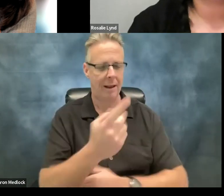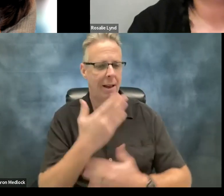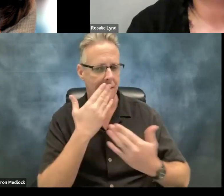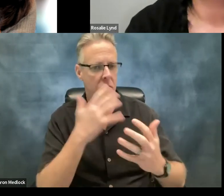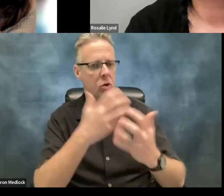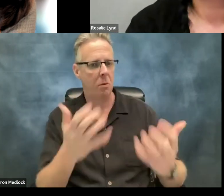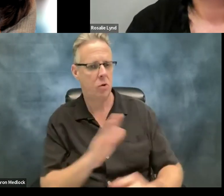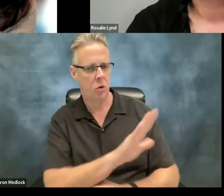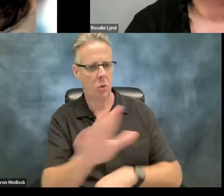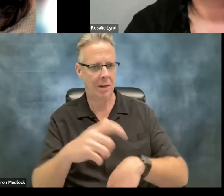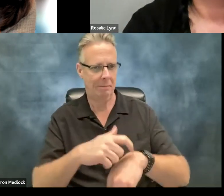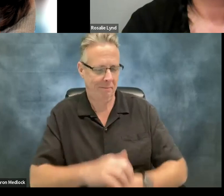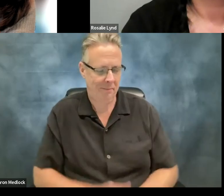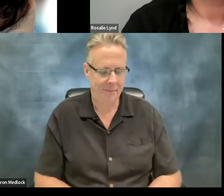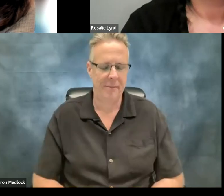much for your time.